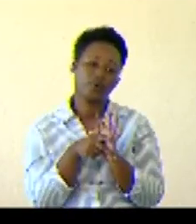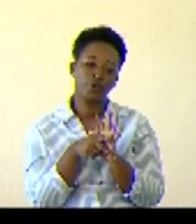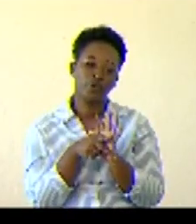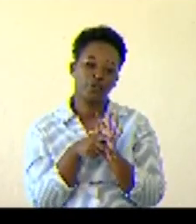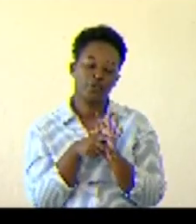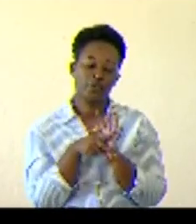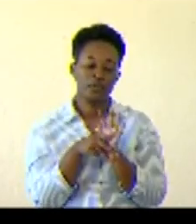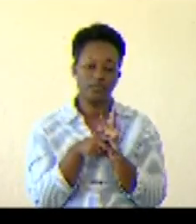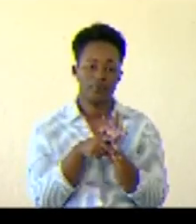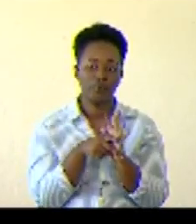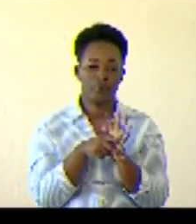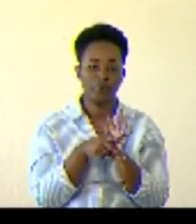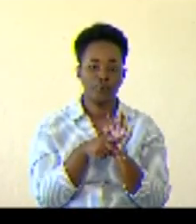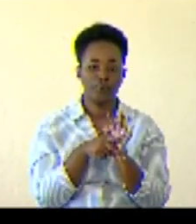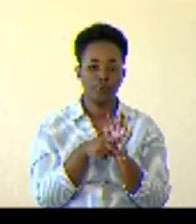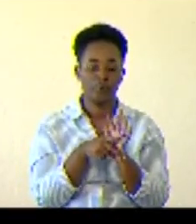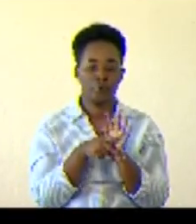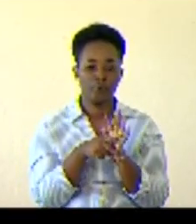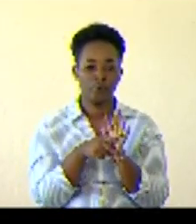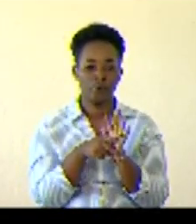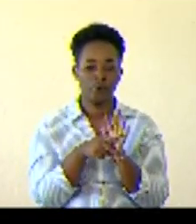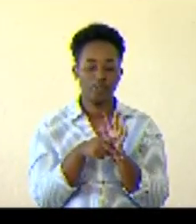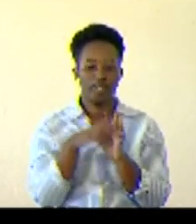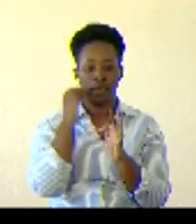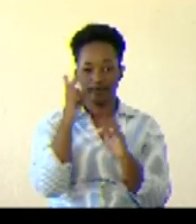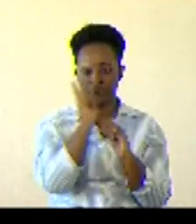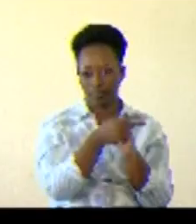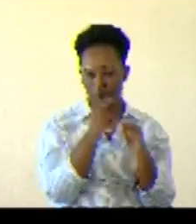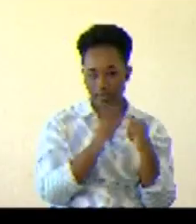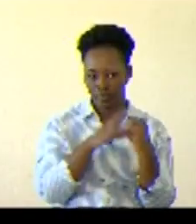realized will be equal to, if you get